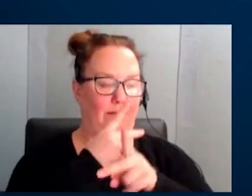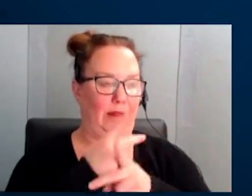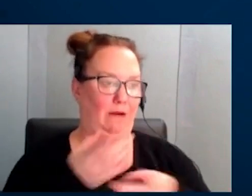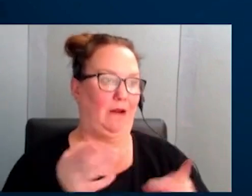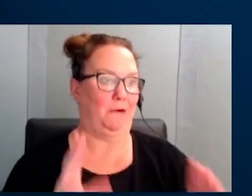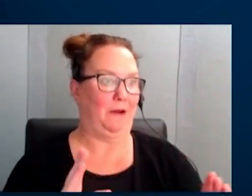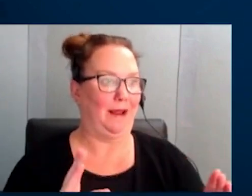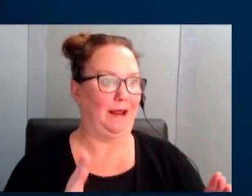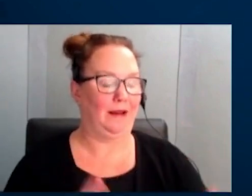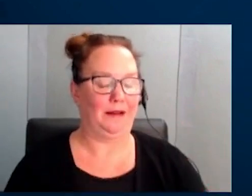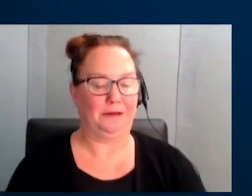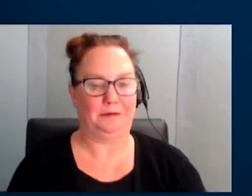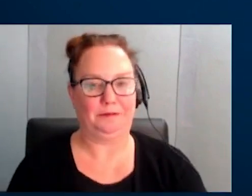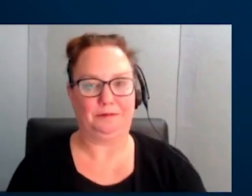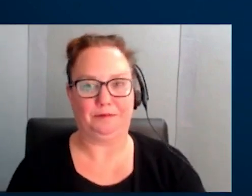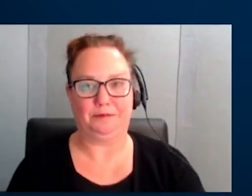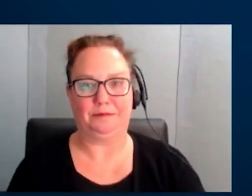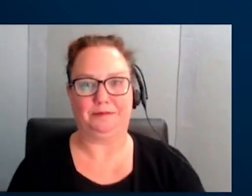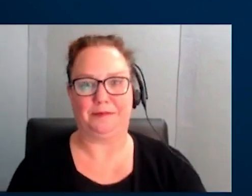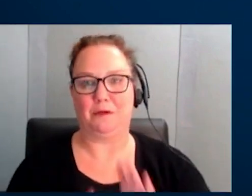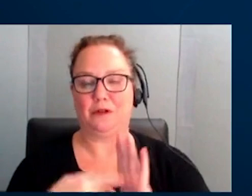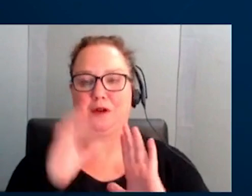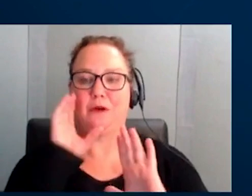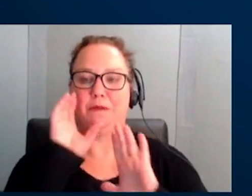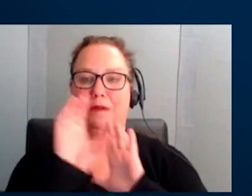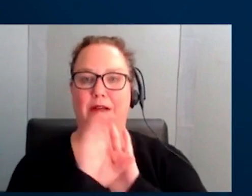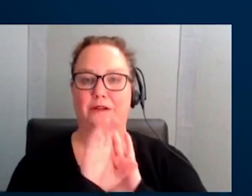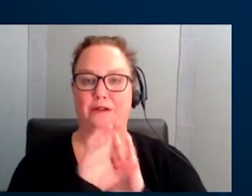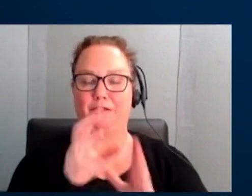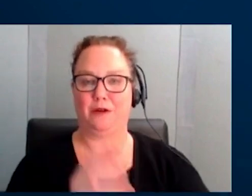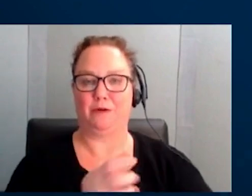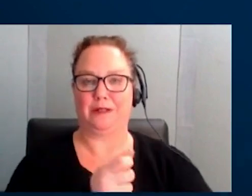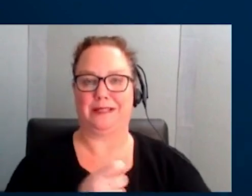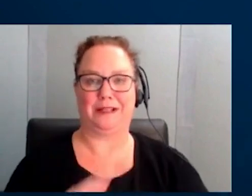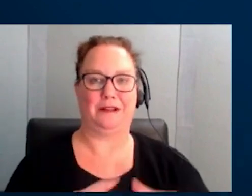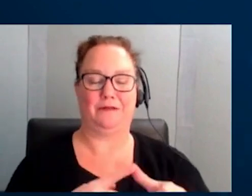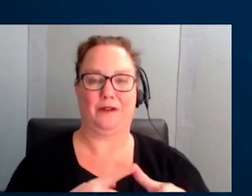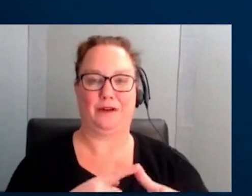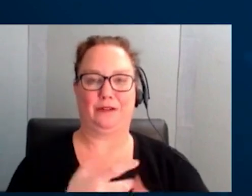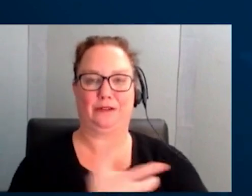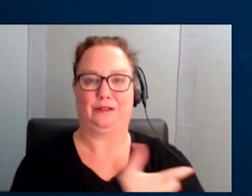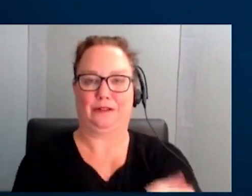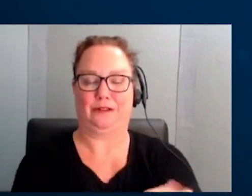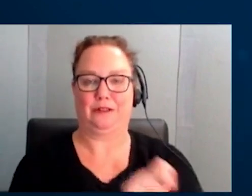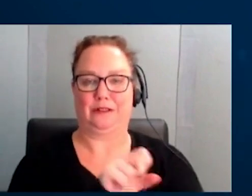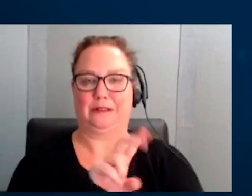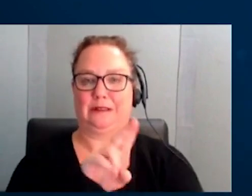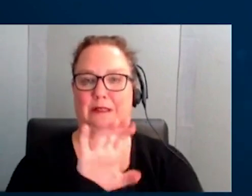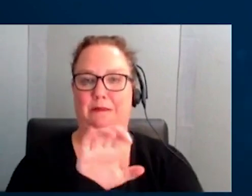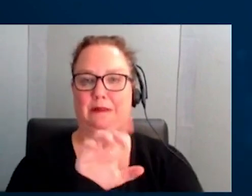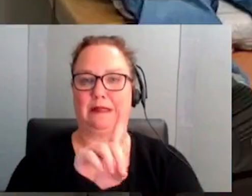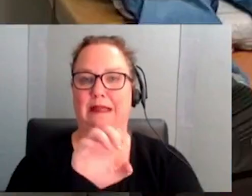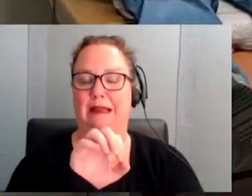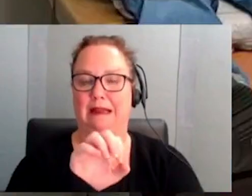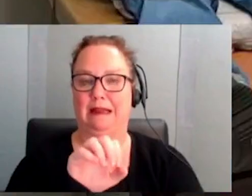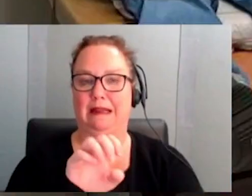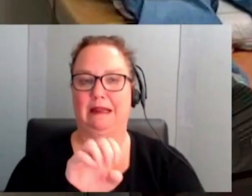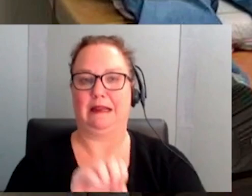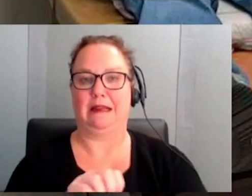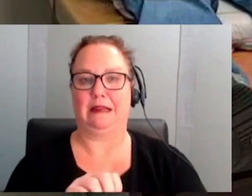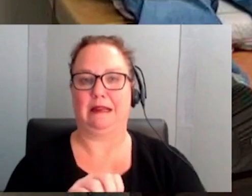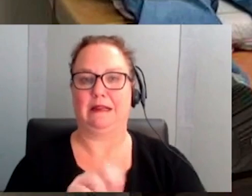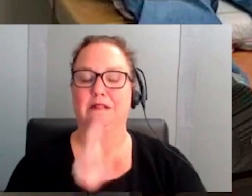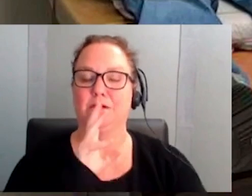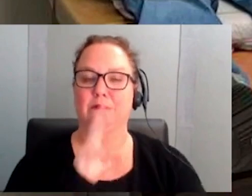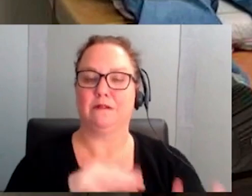it. And we're showing pictures right now of you receiving that first Sublocade treatment here at the health system. So I do want to bring in Dr. Sethi just to tell